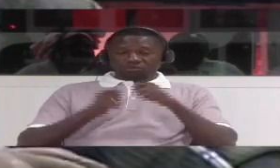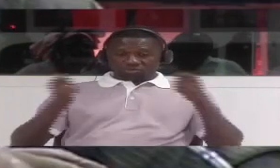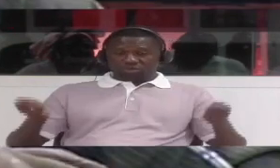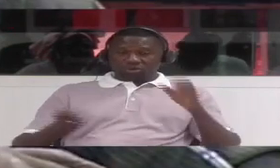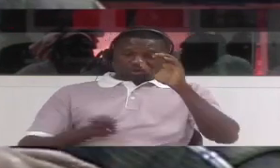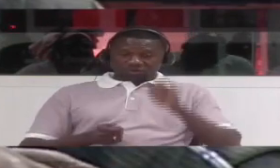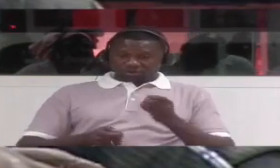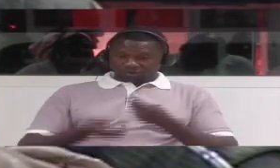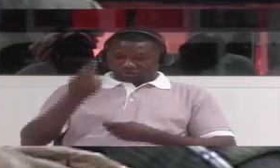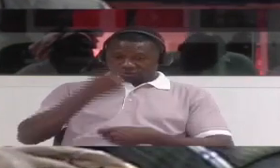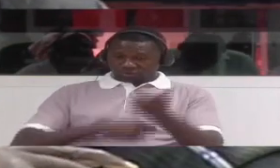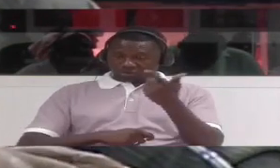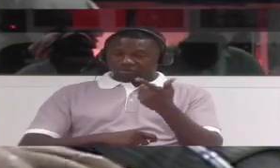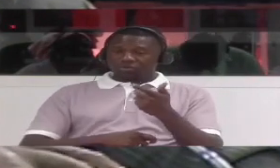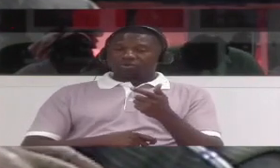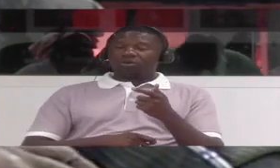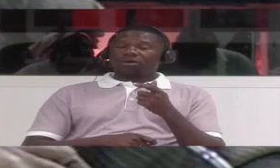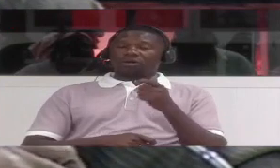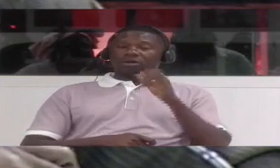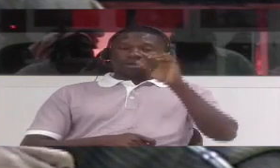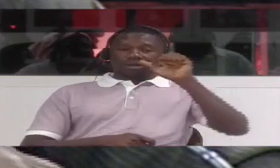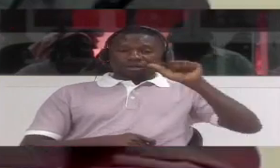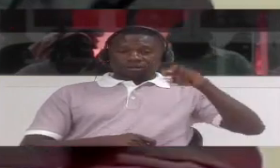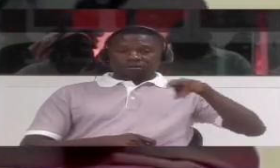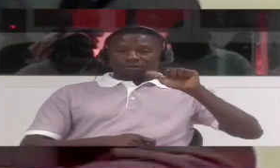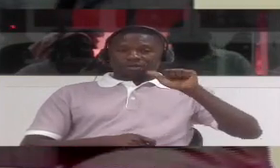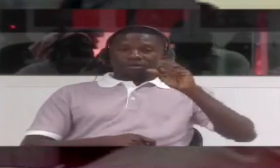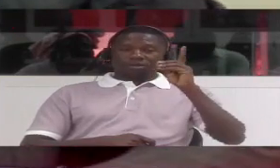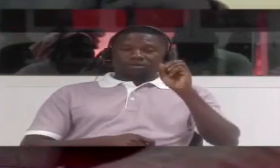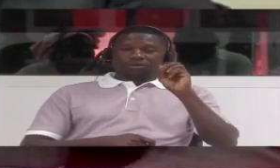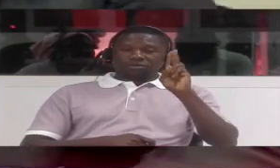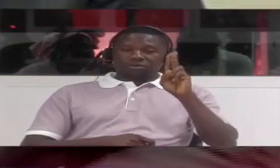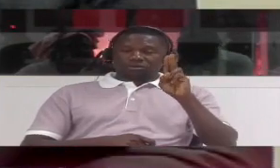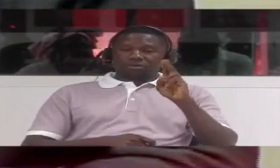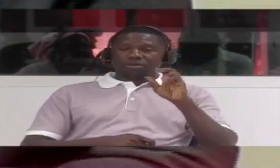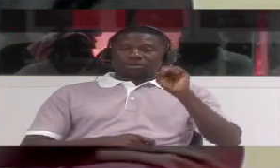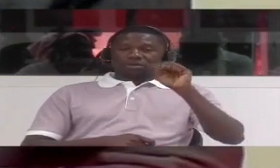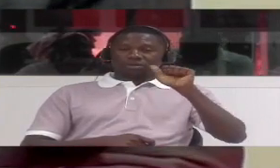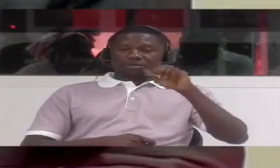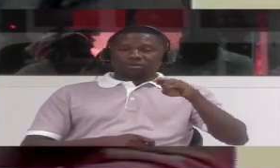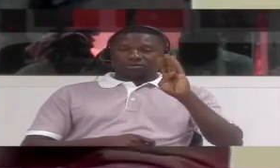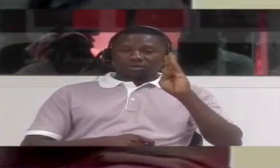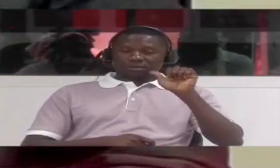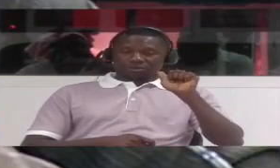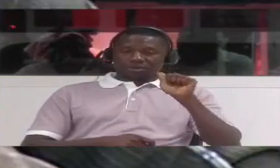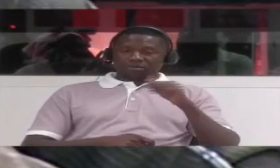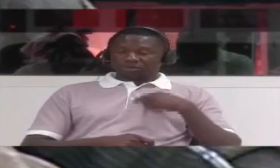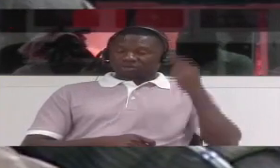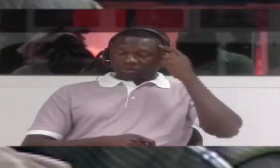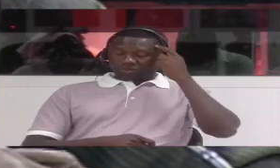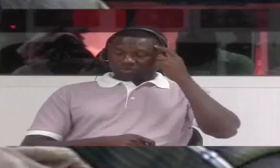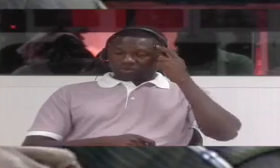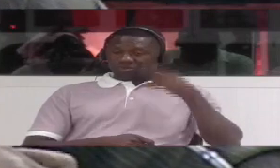to Mr. Amadou Samba. Yes. So I just want to know, because the man